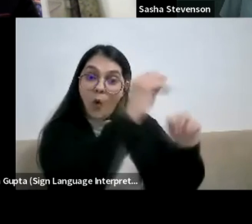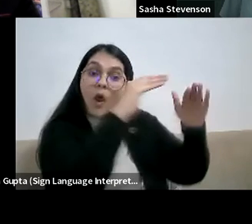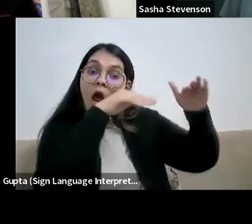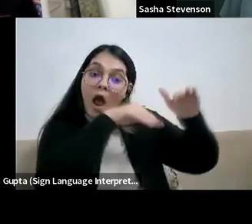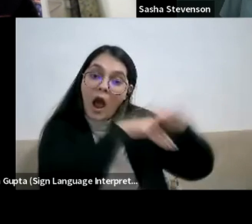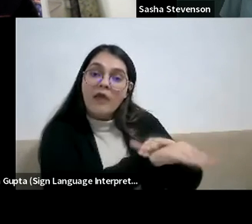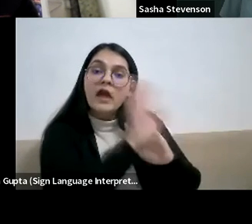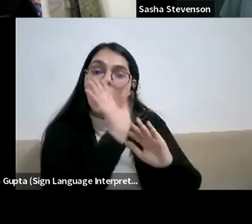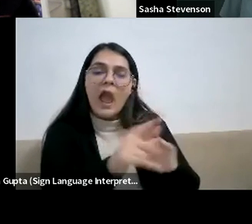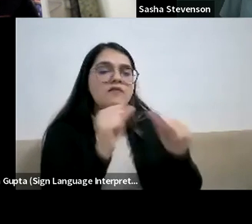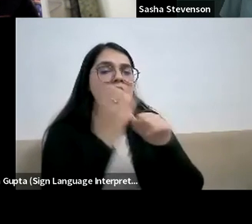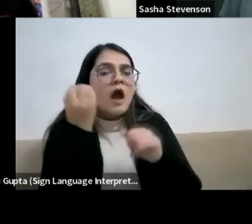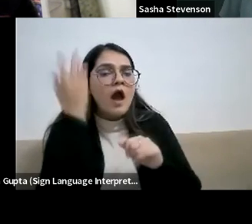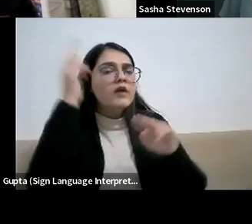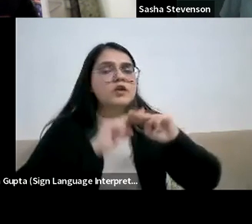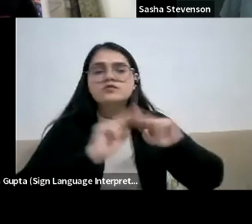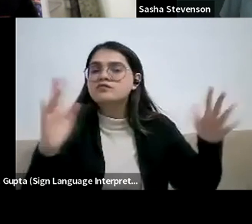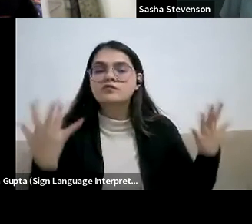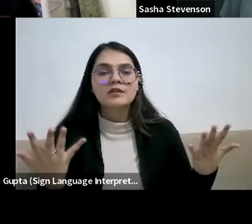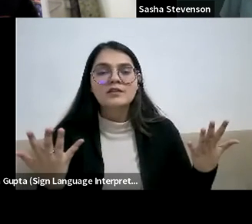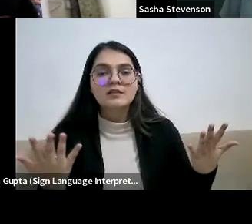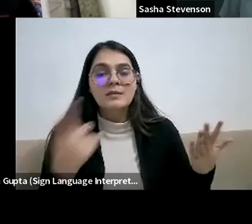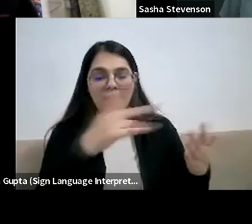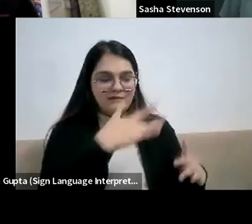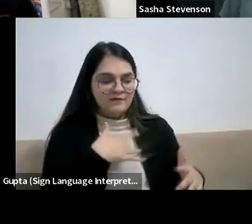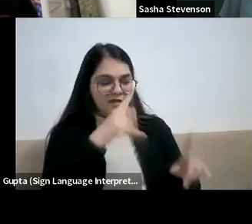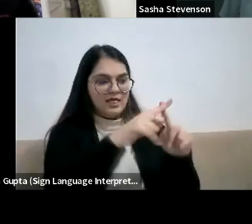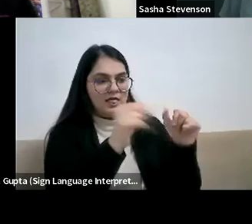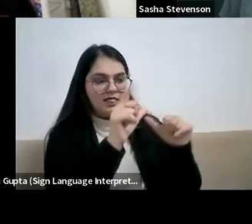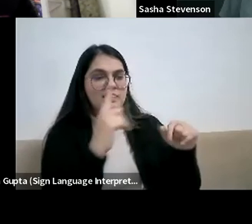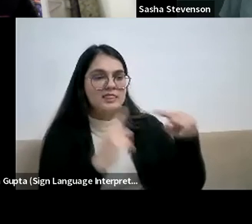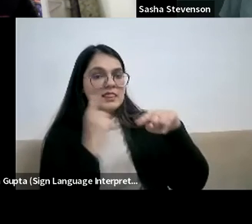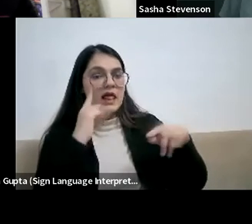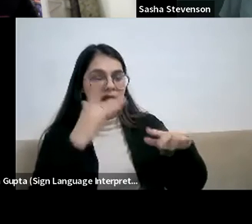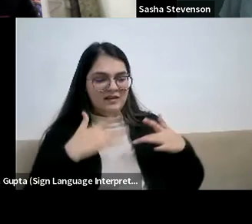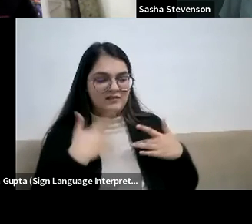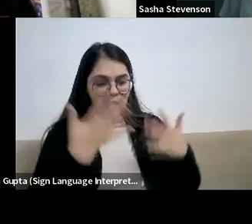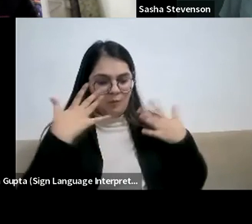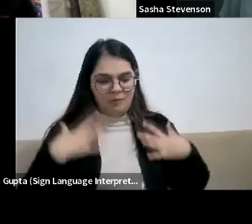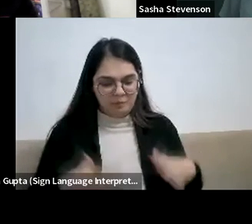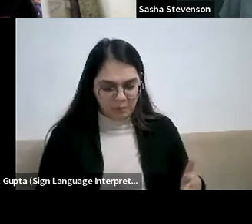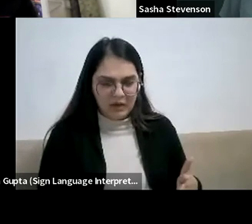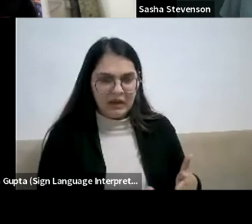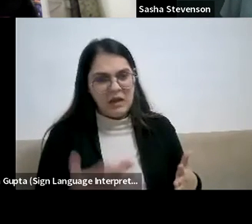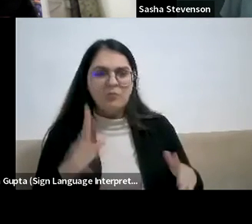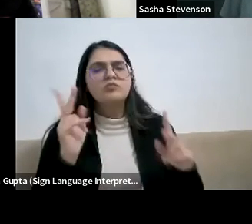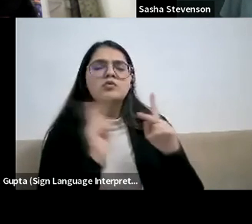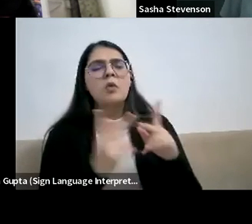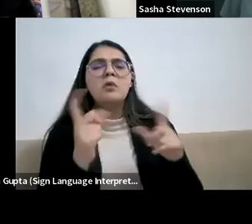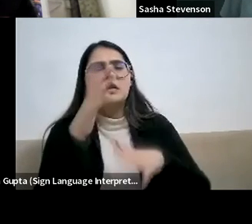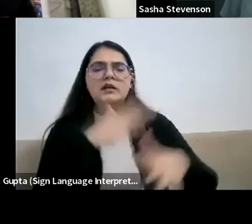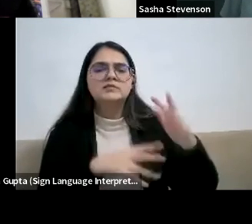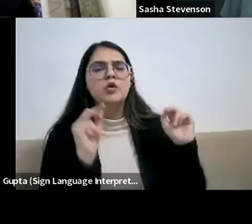there is lack of awareness, because even Dalits may feel that okay, physical and mental disabilities are natural, and therefore let's leave